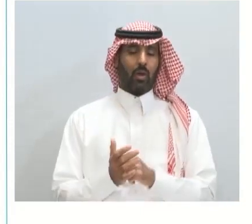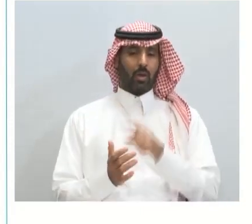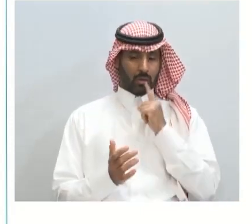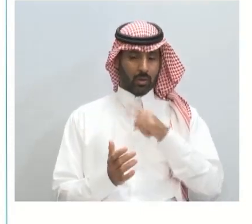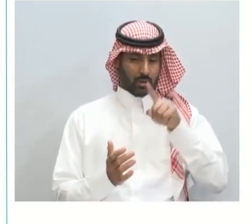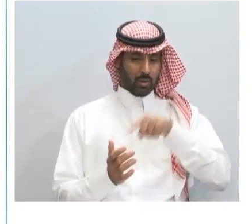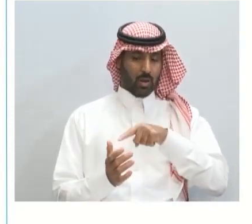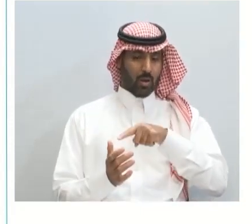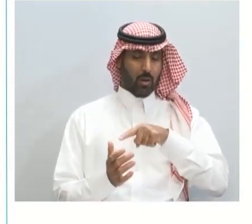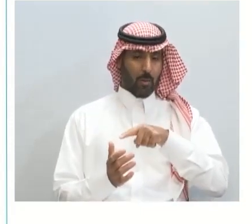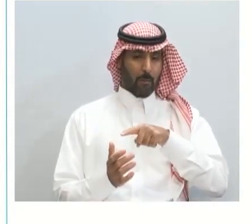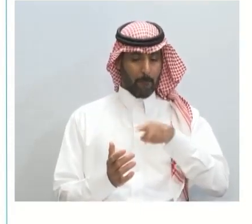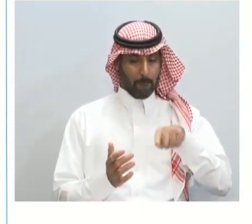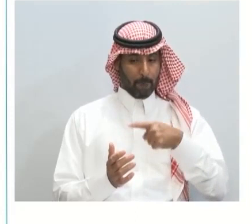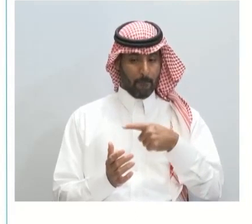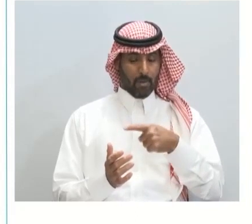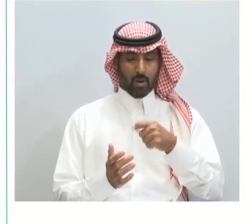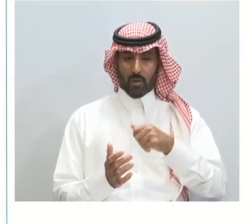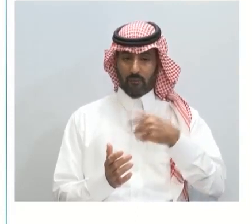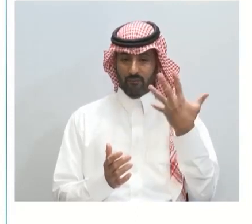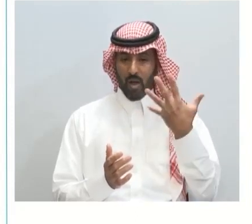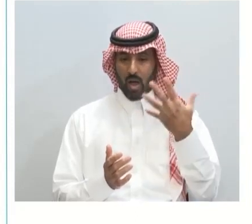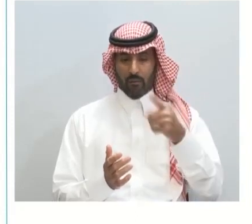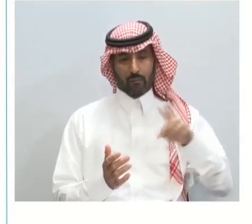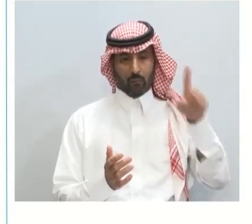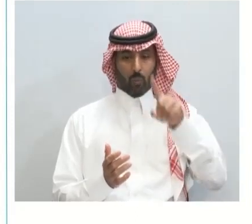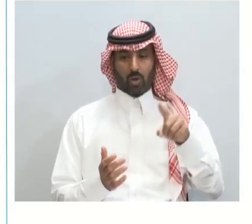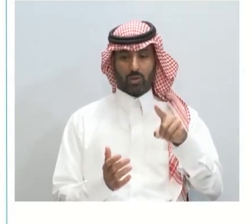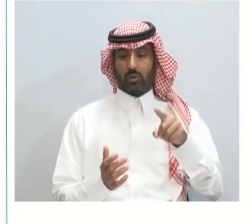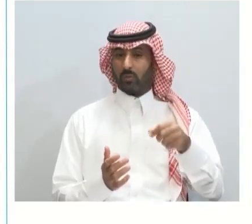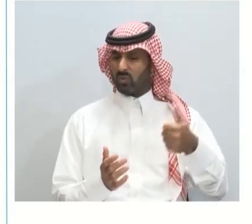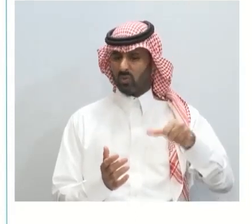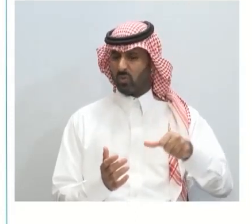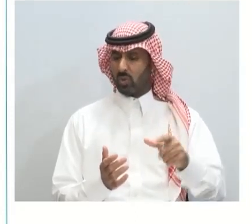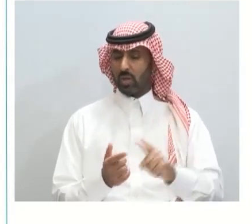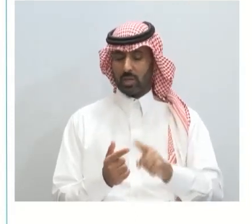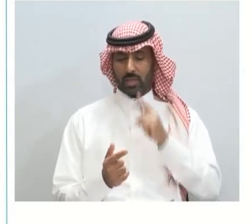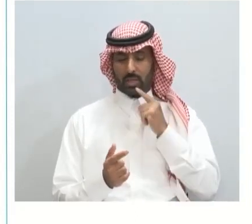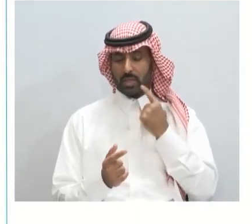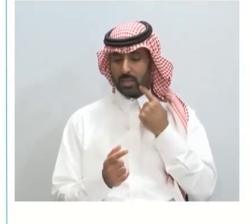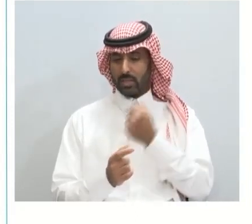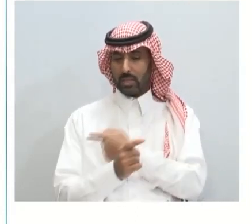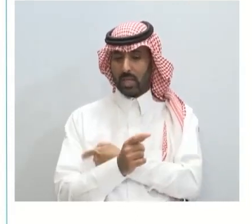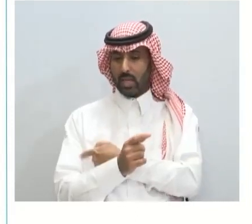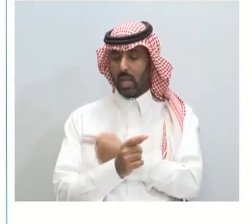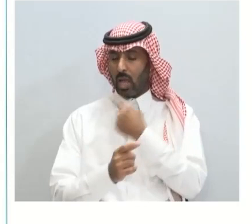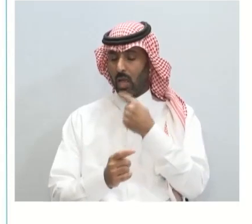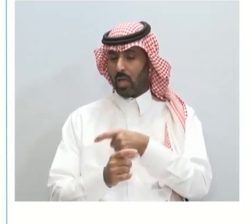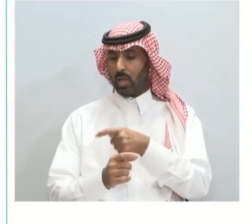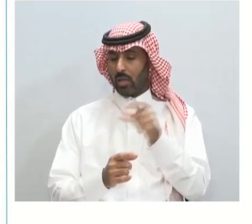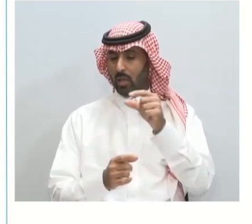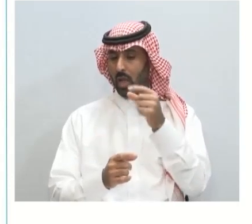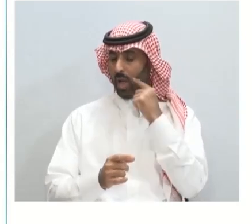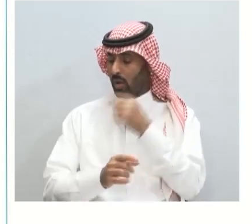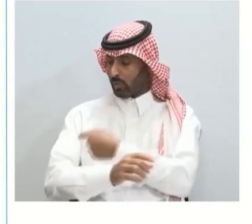or false, of course. We have five questions of true or false. To get a sample of DNA, doctors must draw a large quantity of